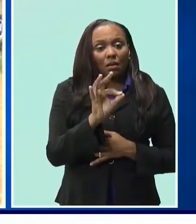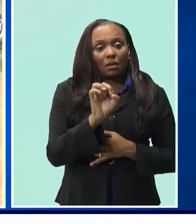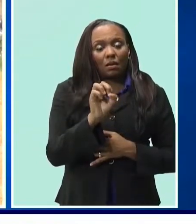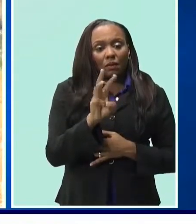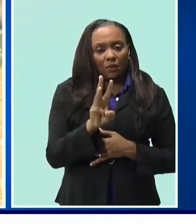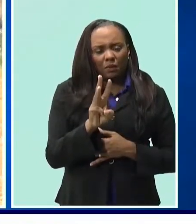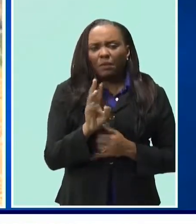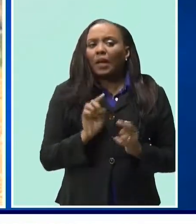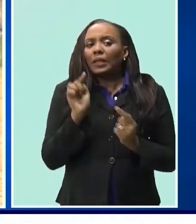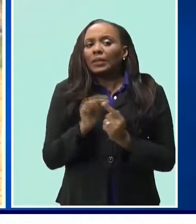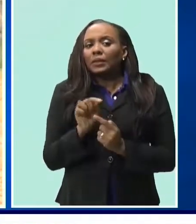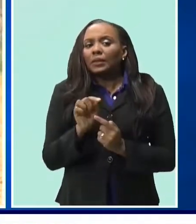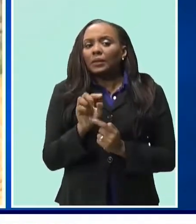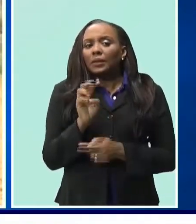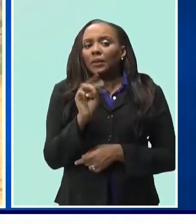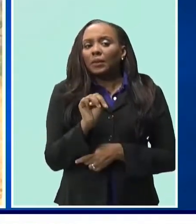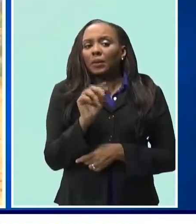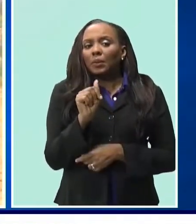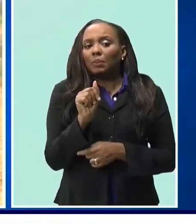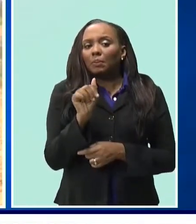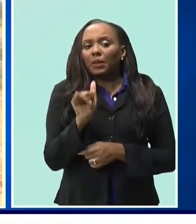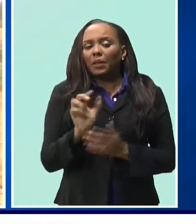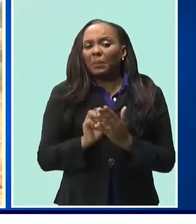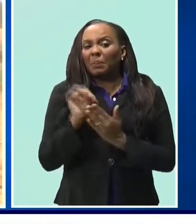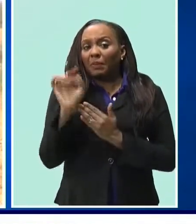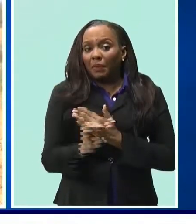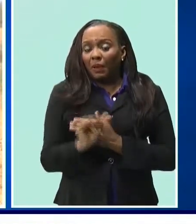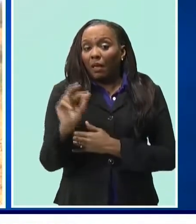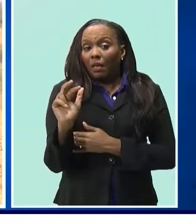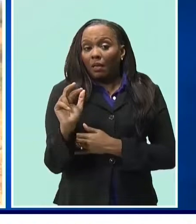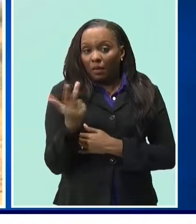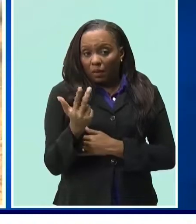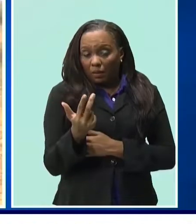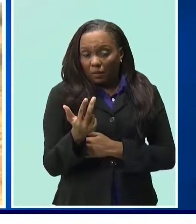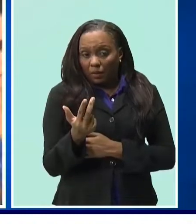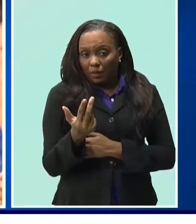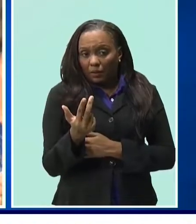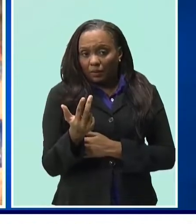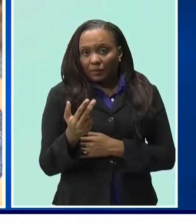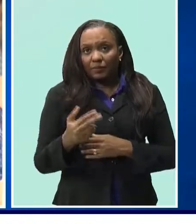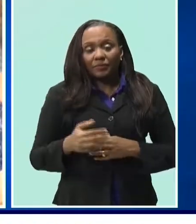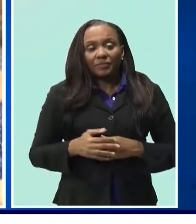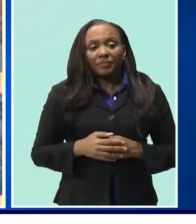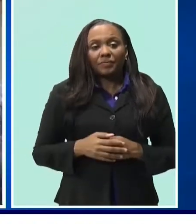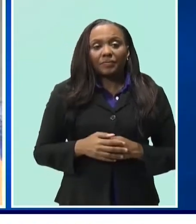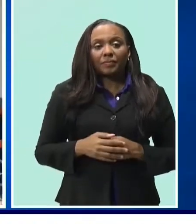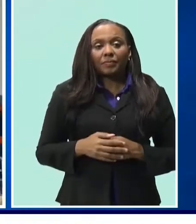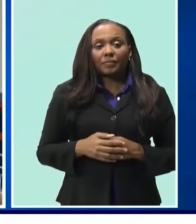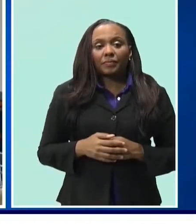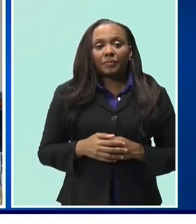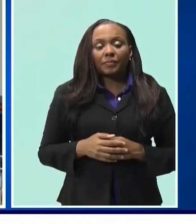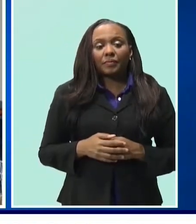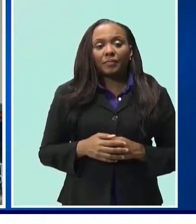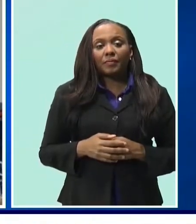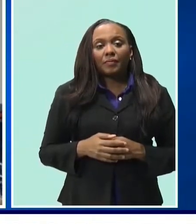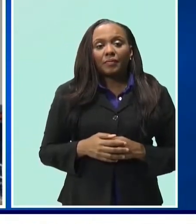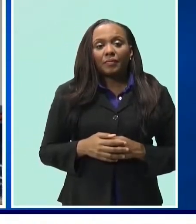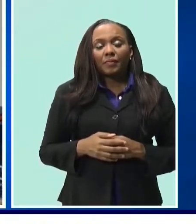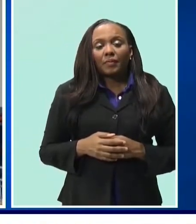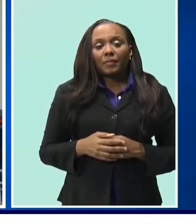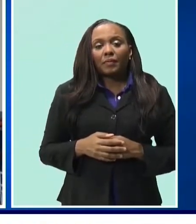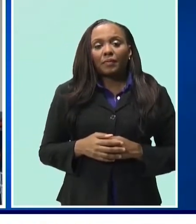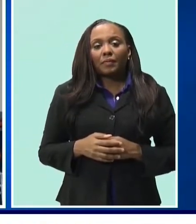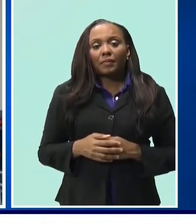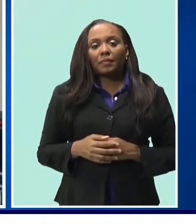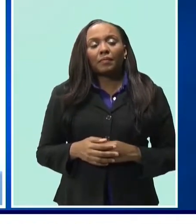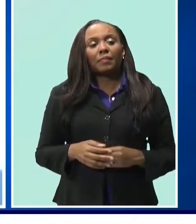3rd of May. And this therefore means that in order for the curfew directive to be valid